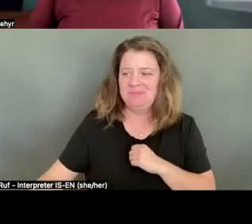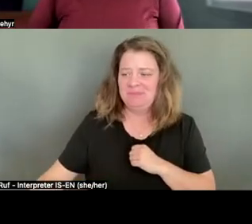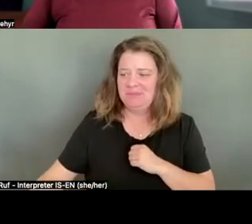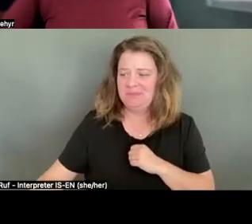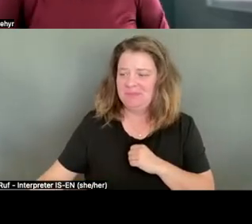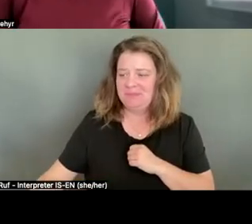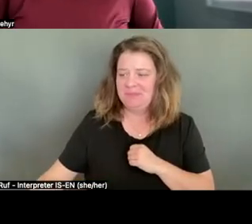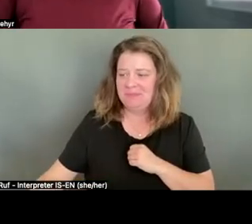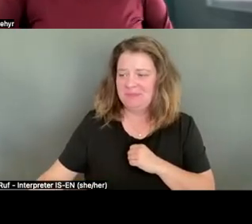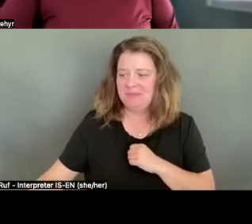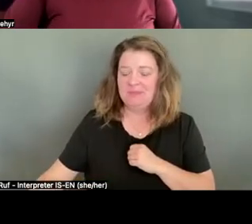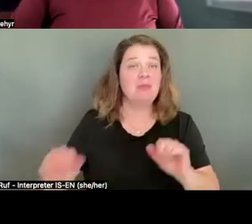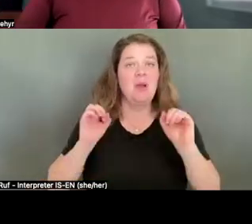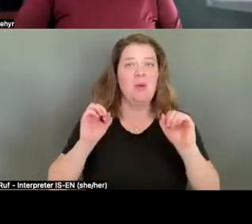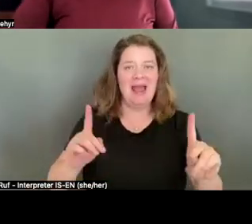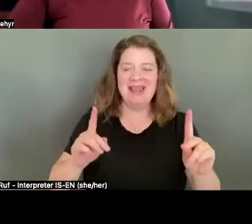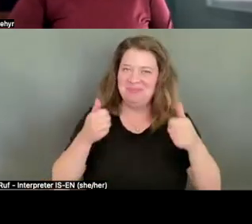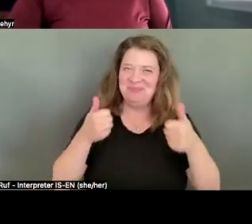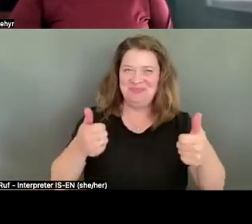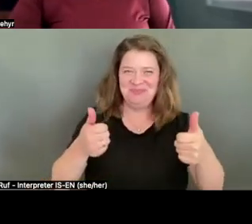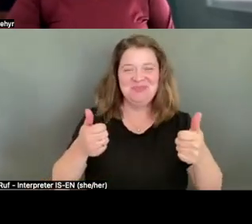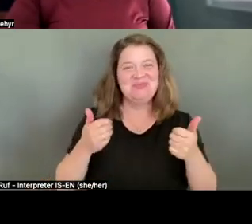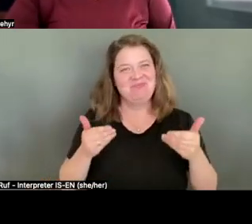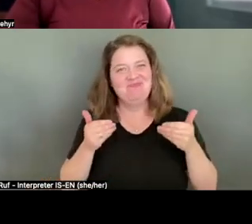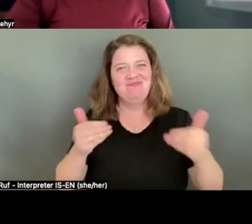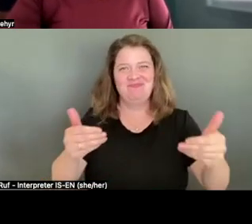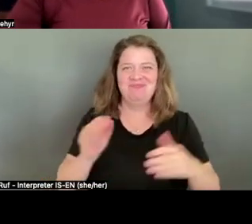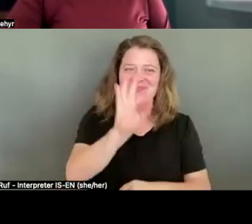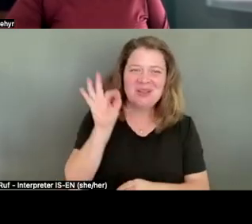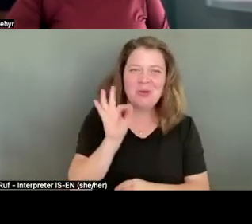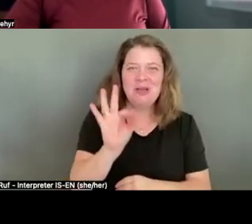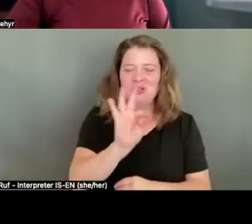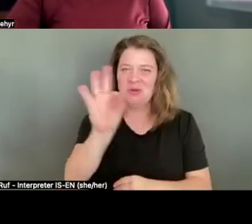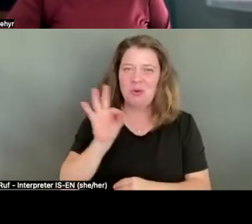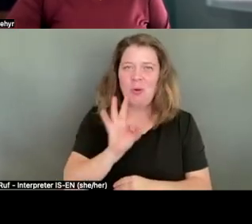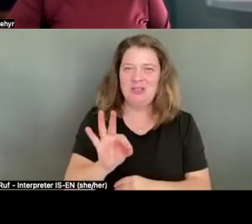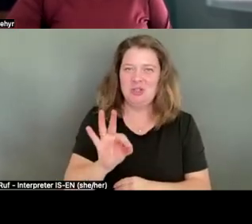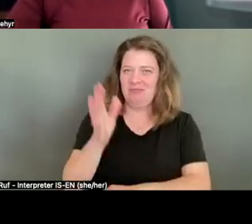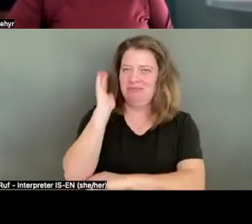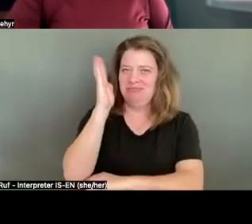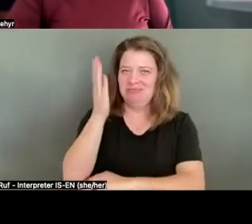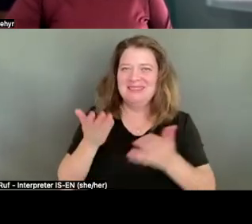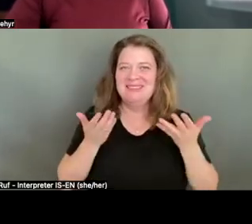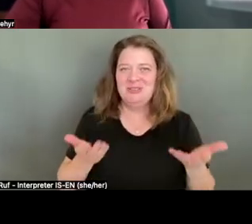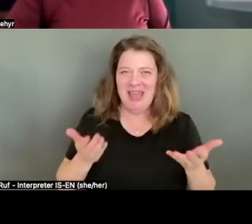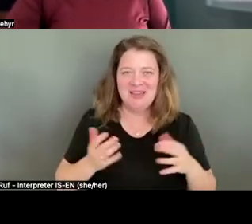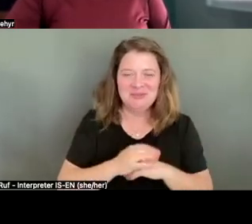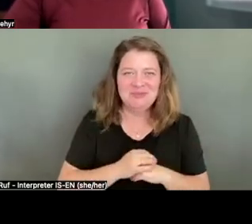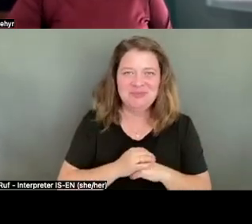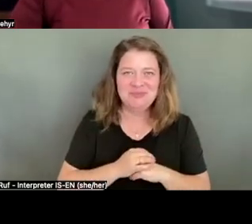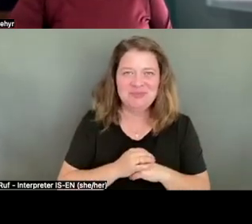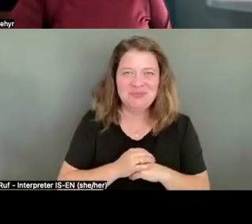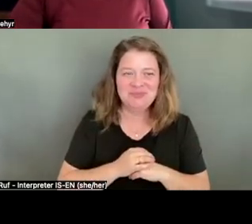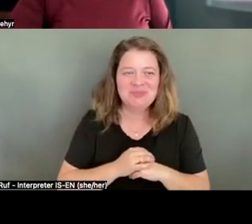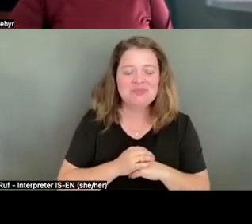Okay, so moving on to the questions of this presentation. So we ask